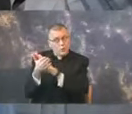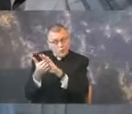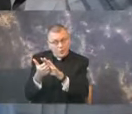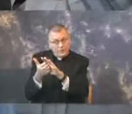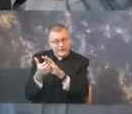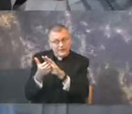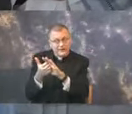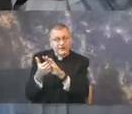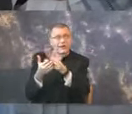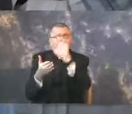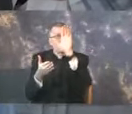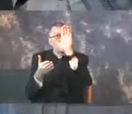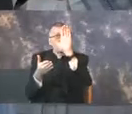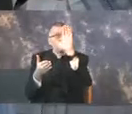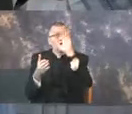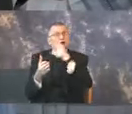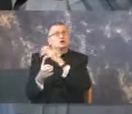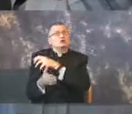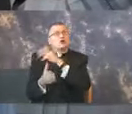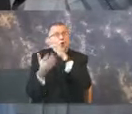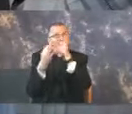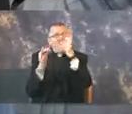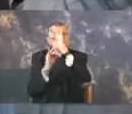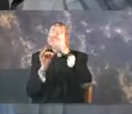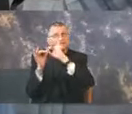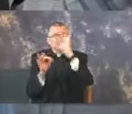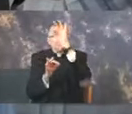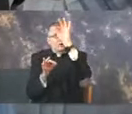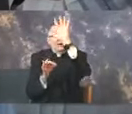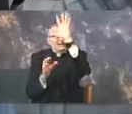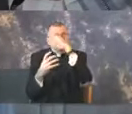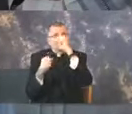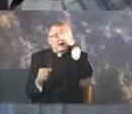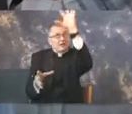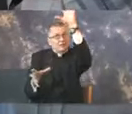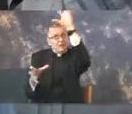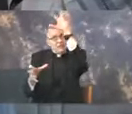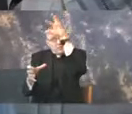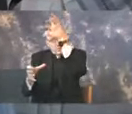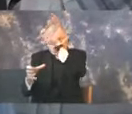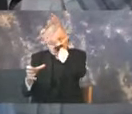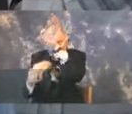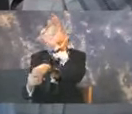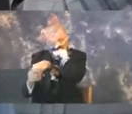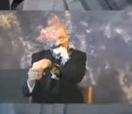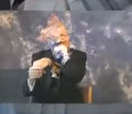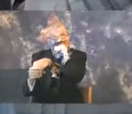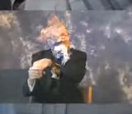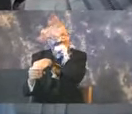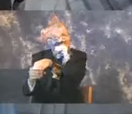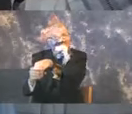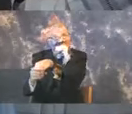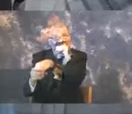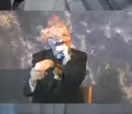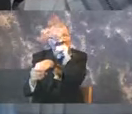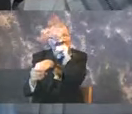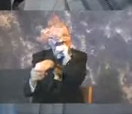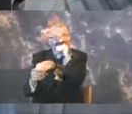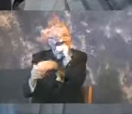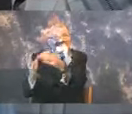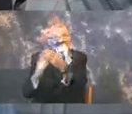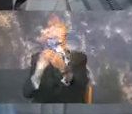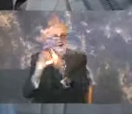Spirit with the powerful working of your Christ, From his holy name, it has received